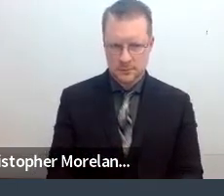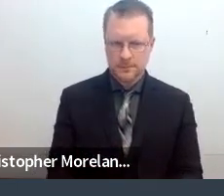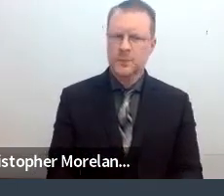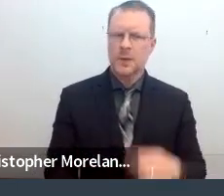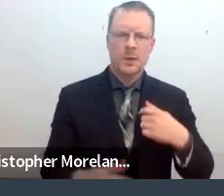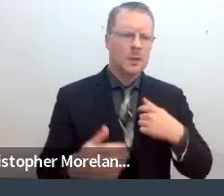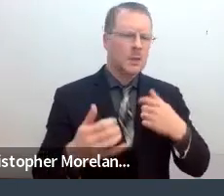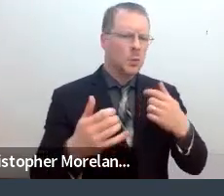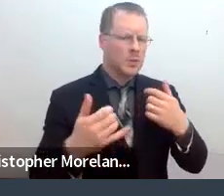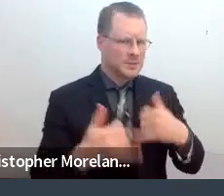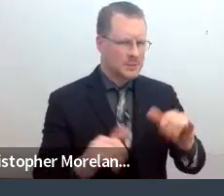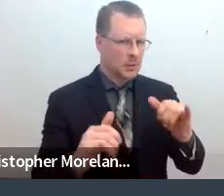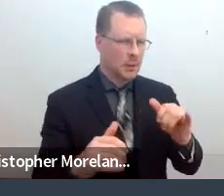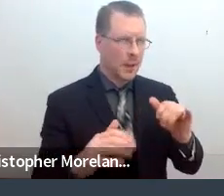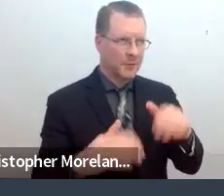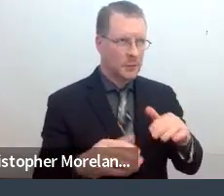efforts.